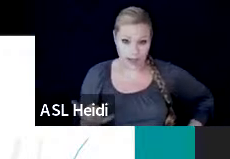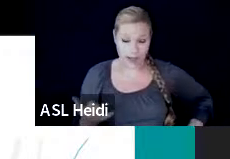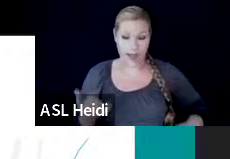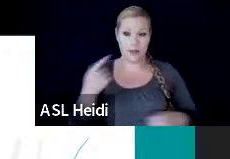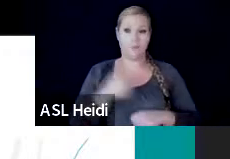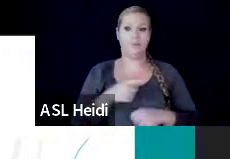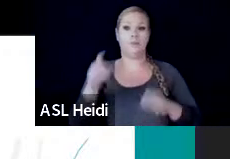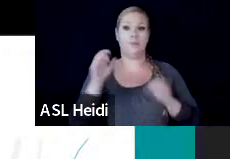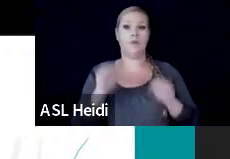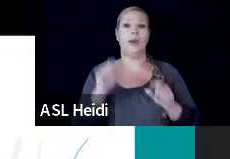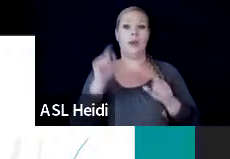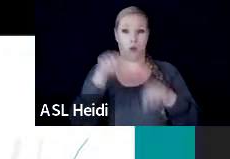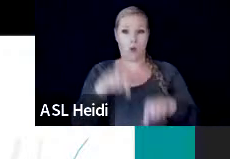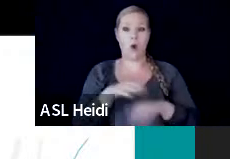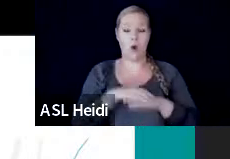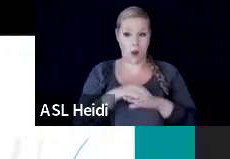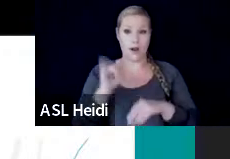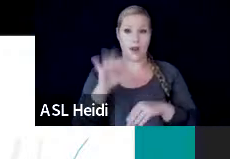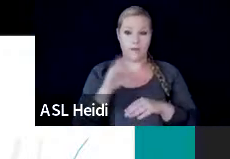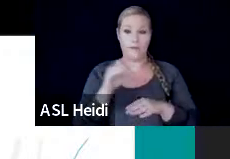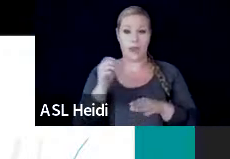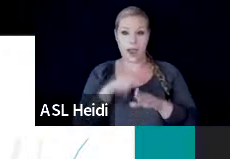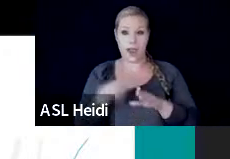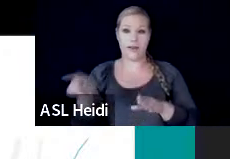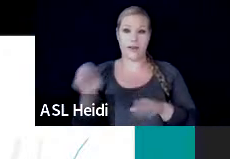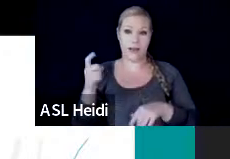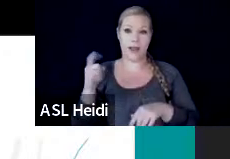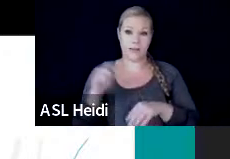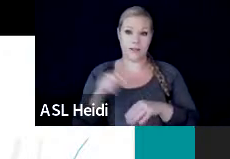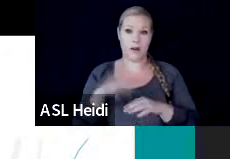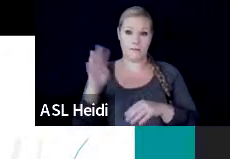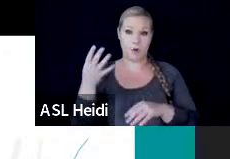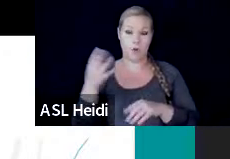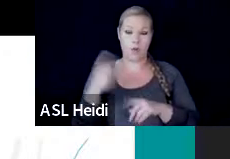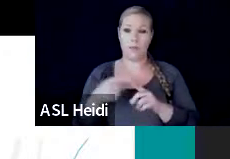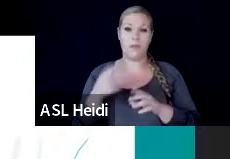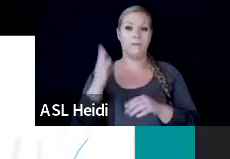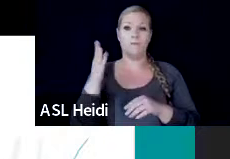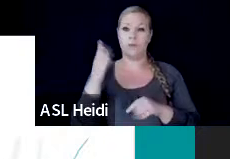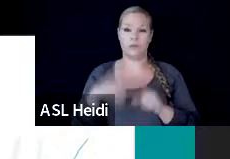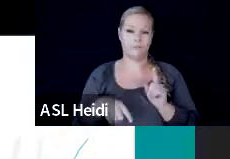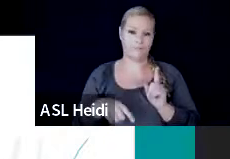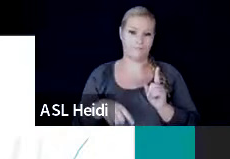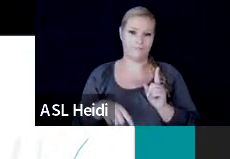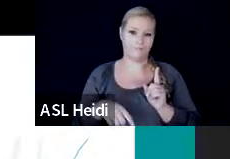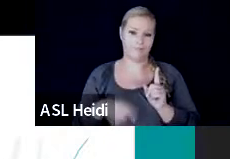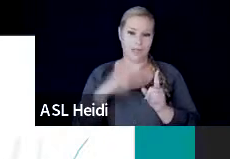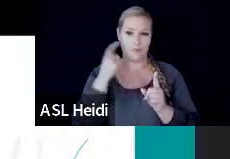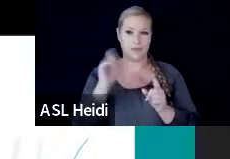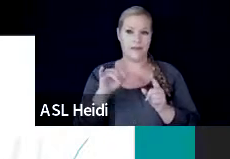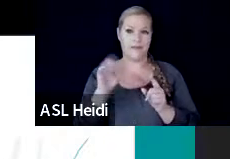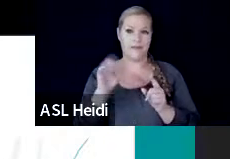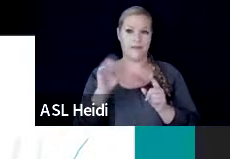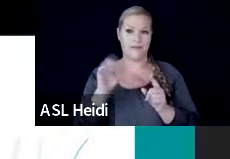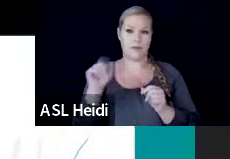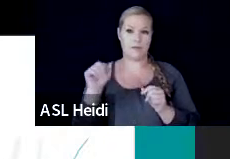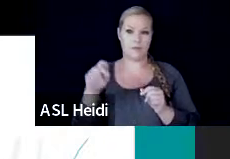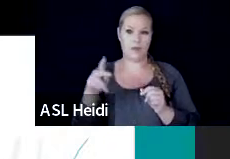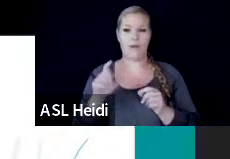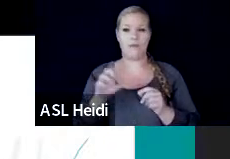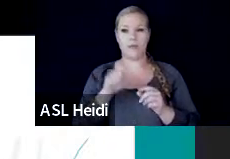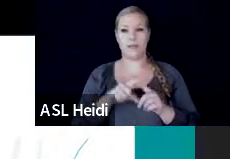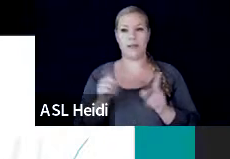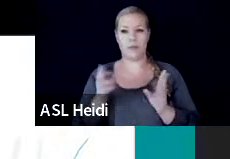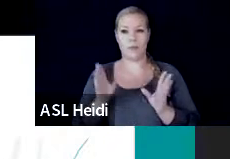on I-5 and exit at Fourth Plain. In the future, you couldn't because of this braided ramp, and you would have to take an alternative